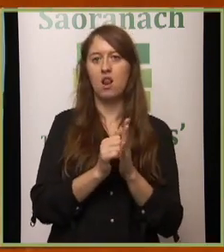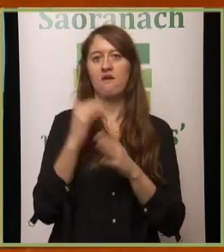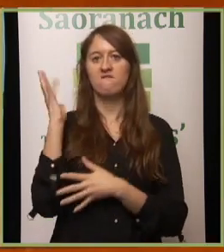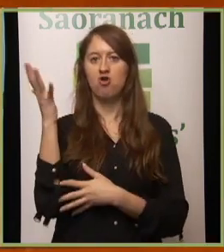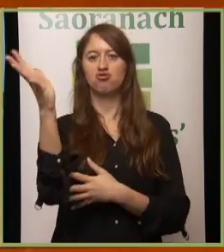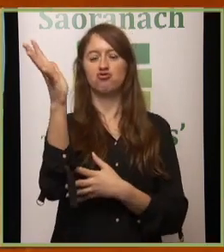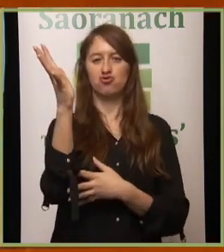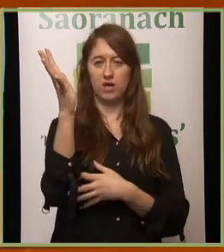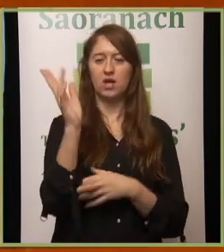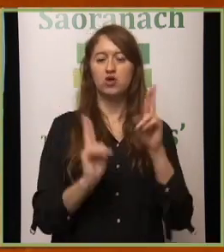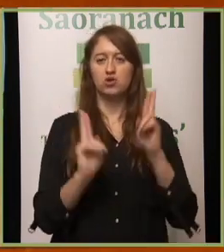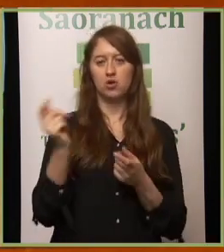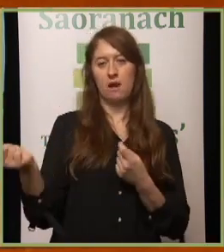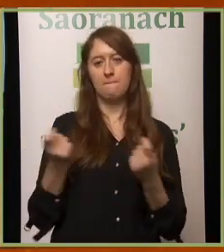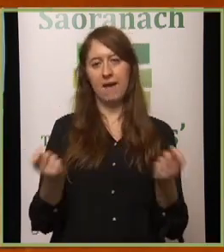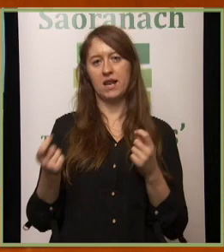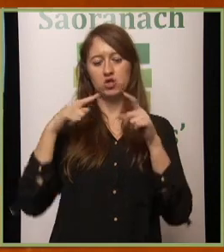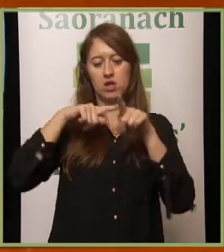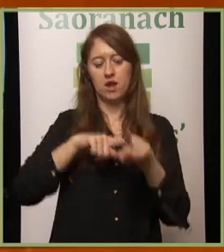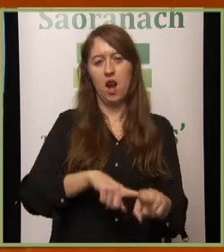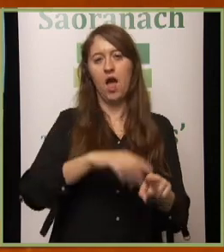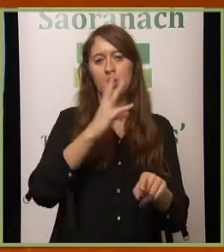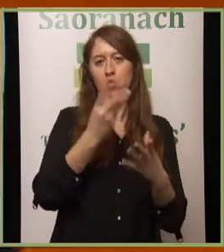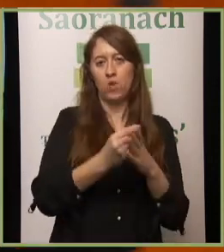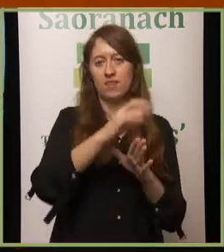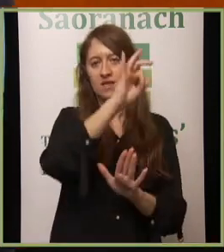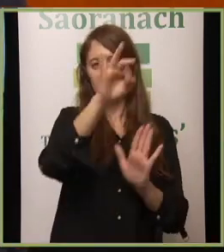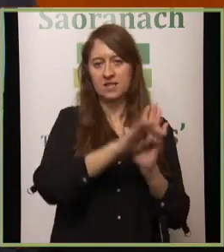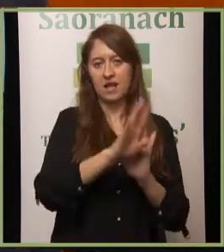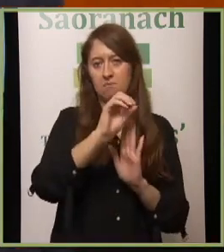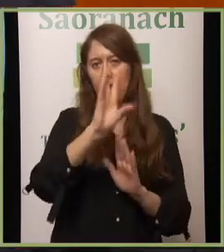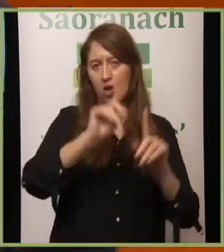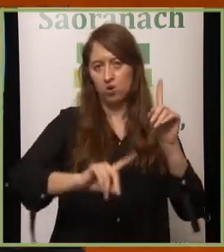with state biodiversity policy.